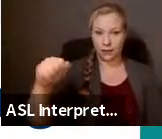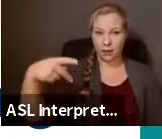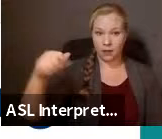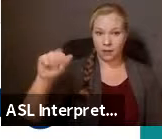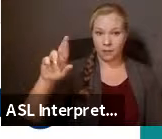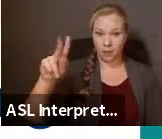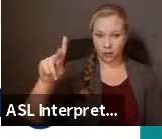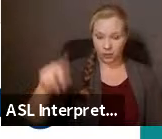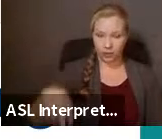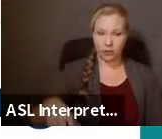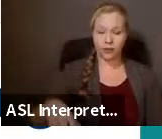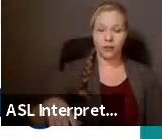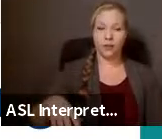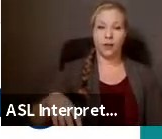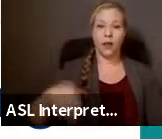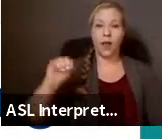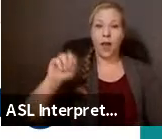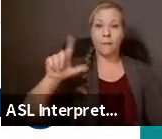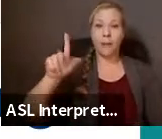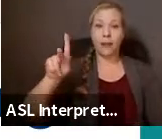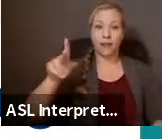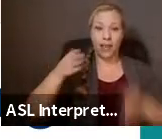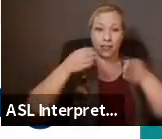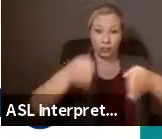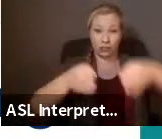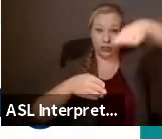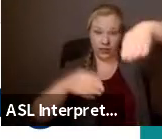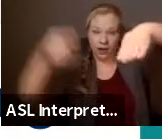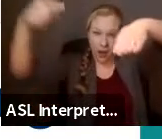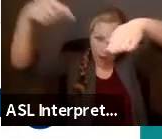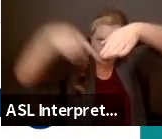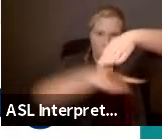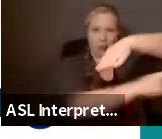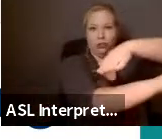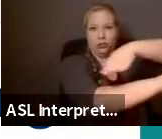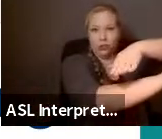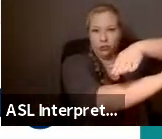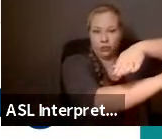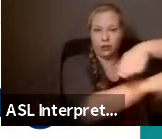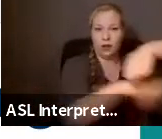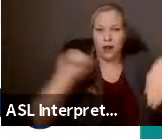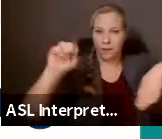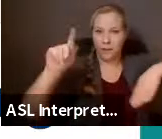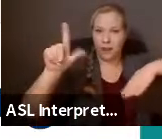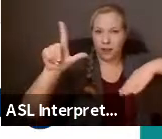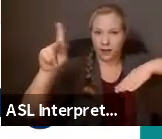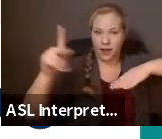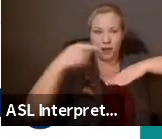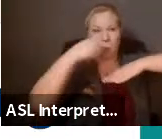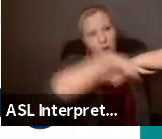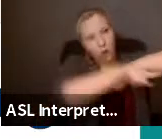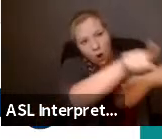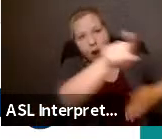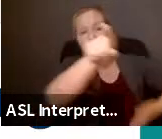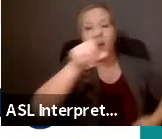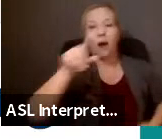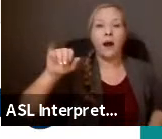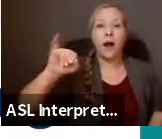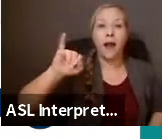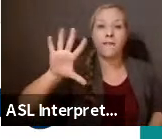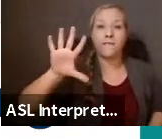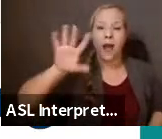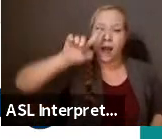MLK, and then it would loop around and under I-5, under the